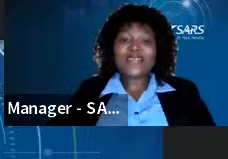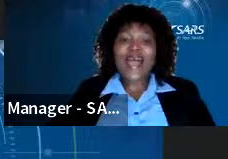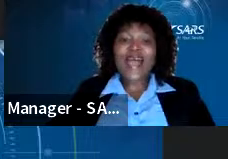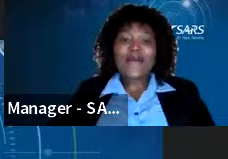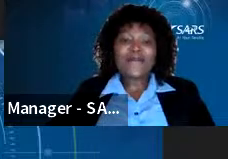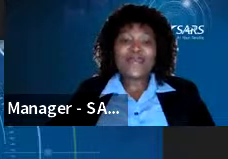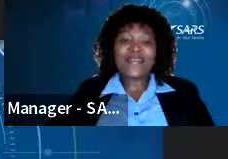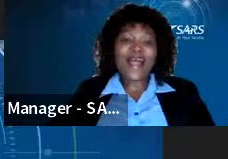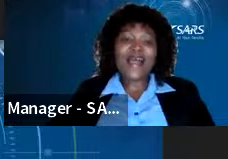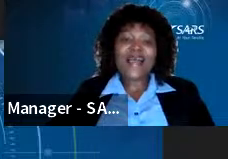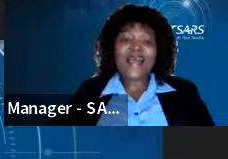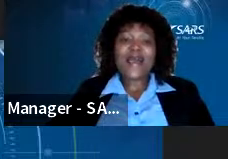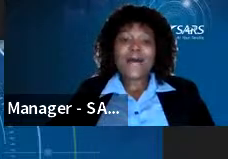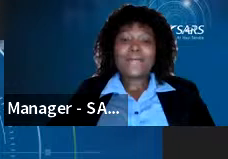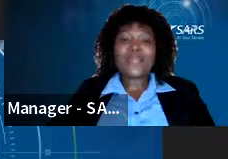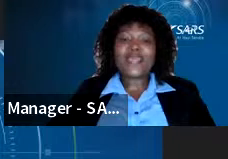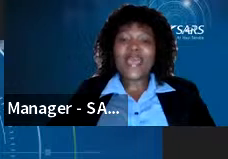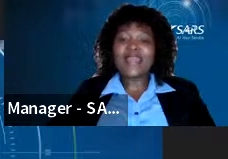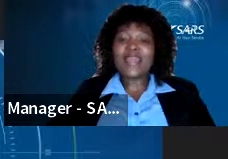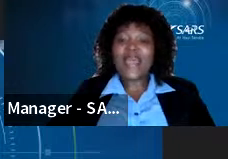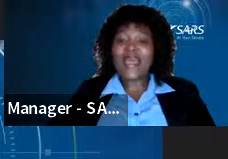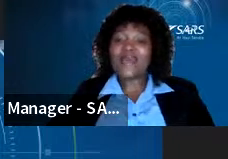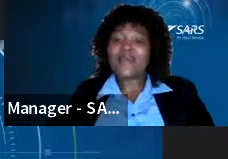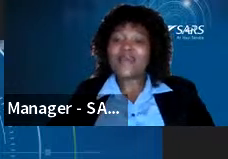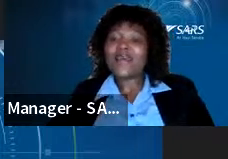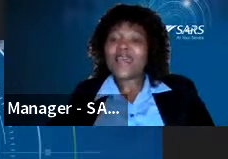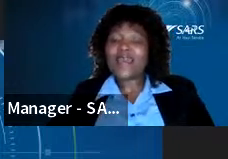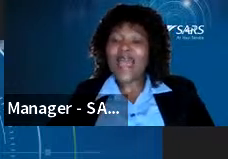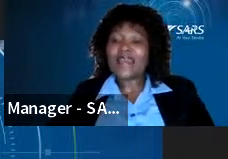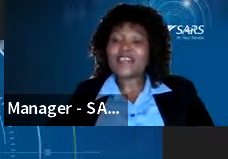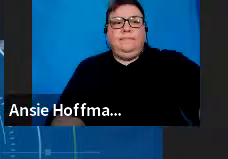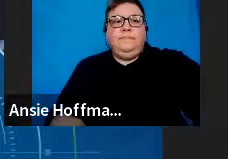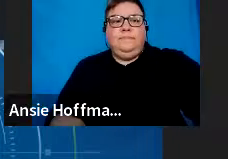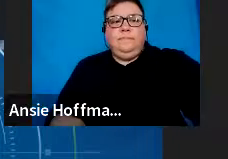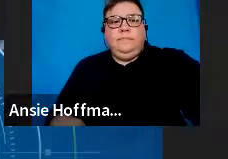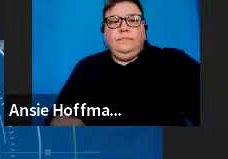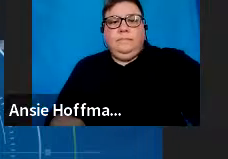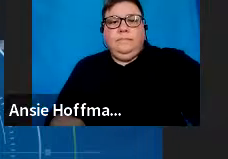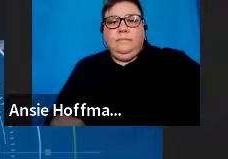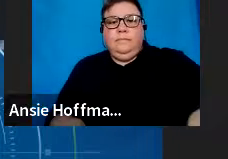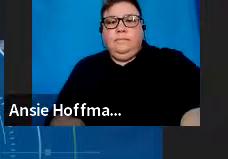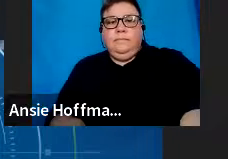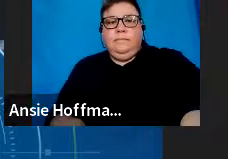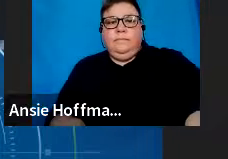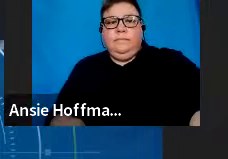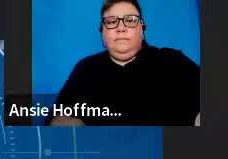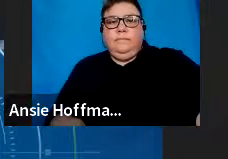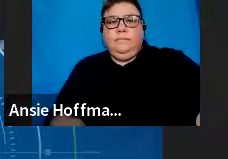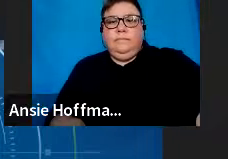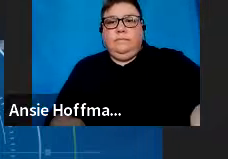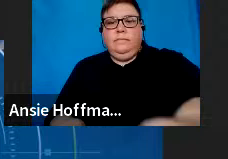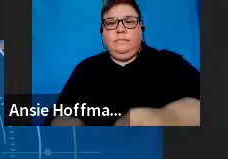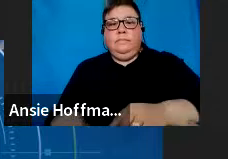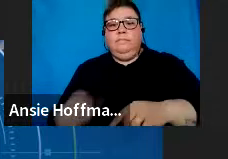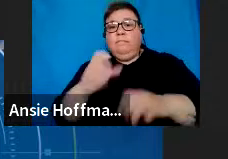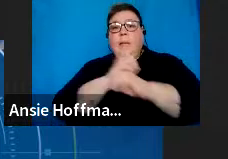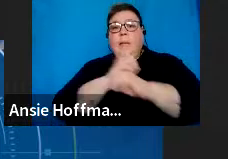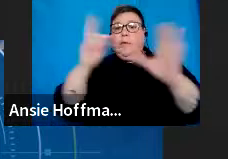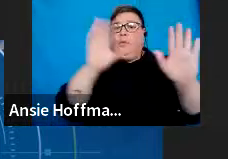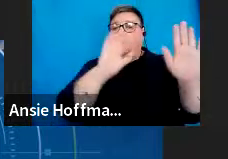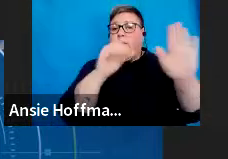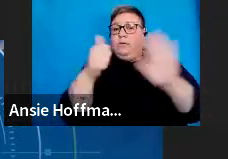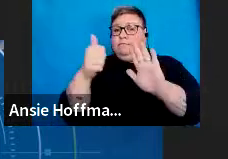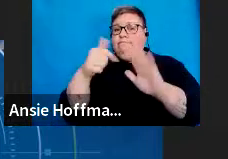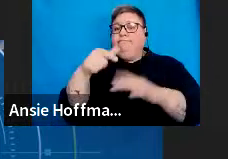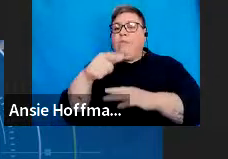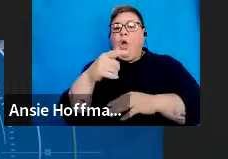Nwabisa Bidla began her career in SAS in 2006 as a contact center